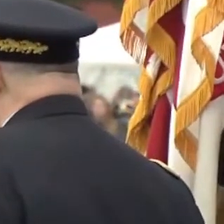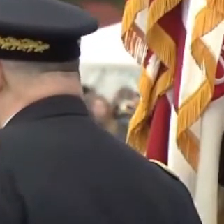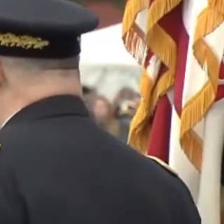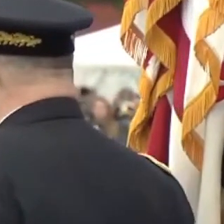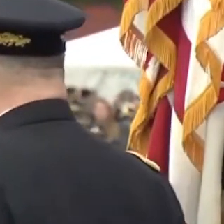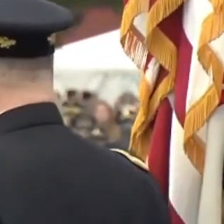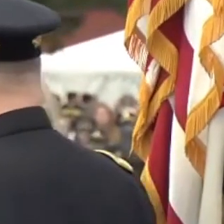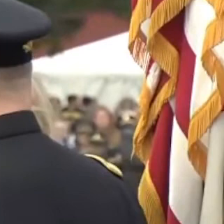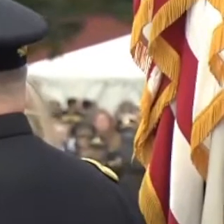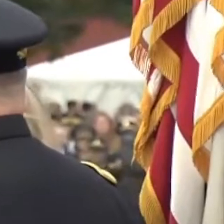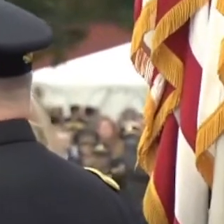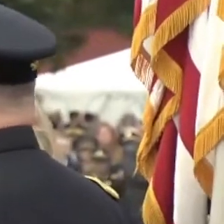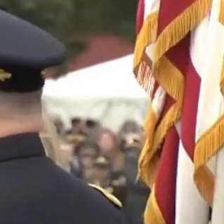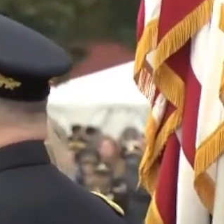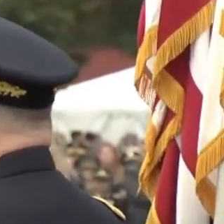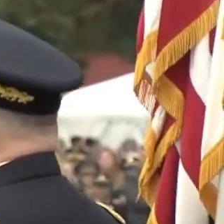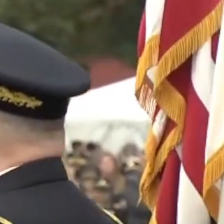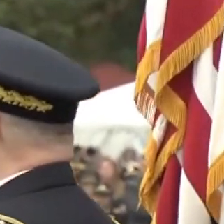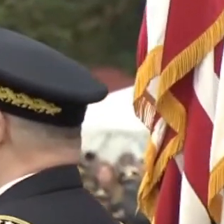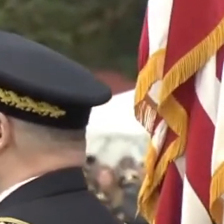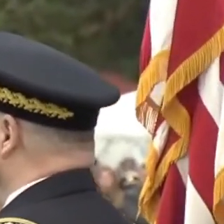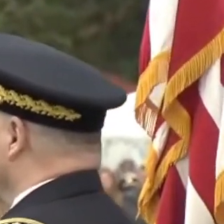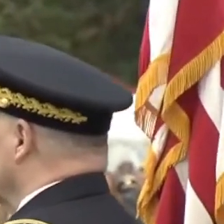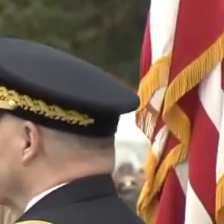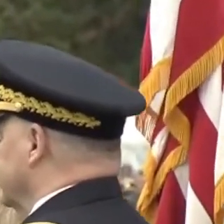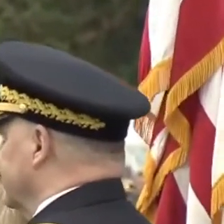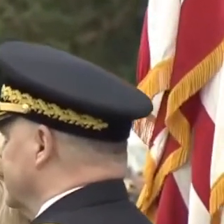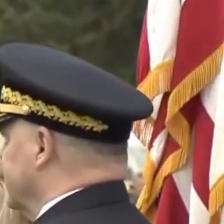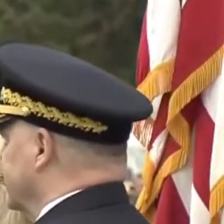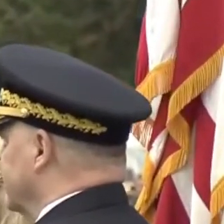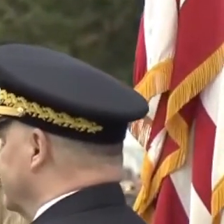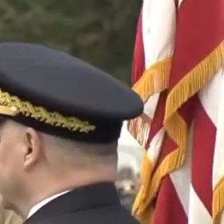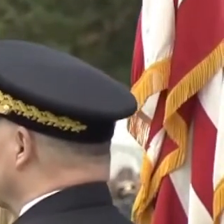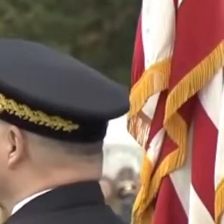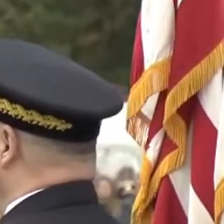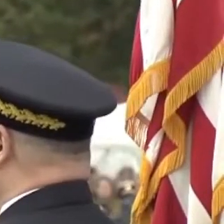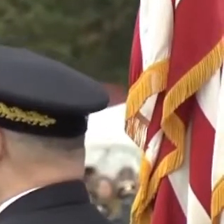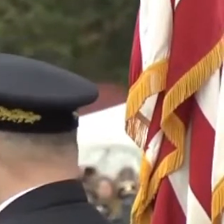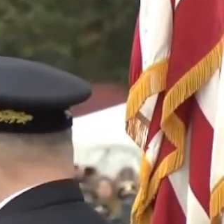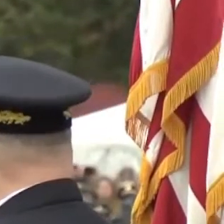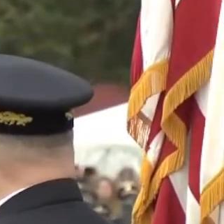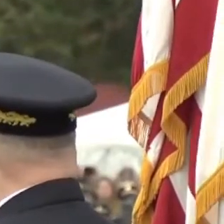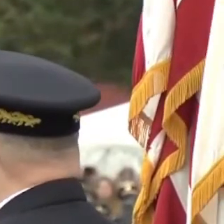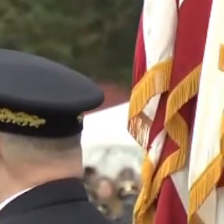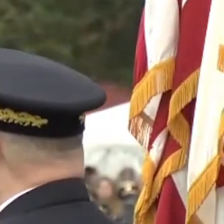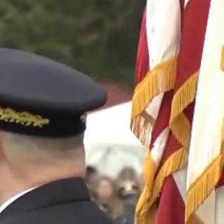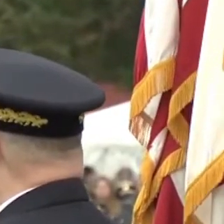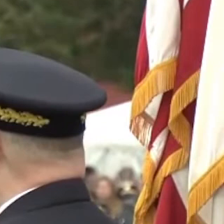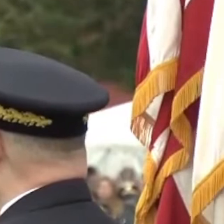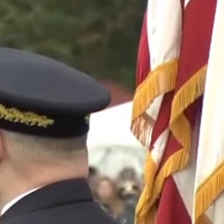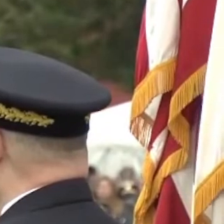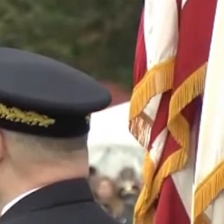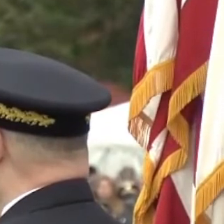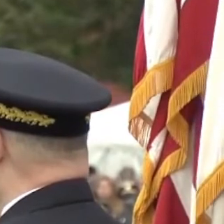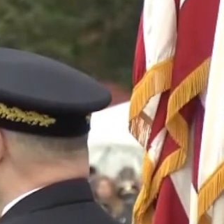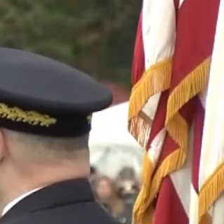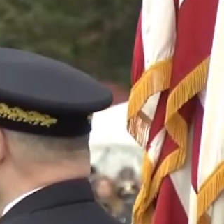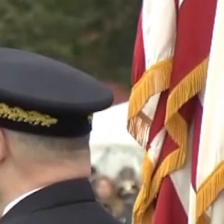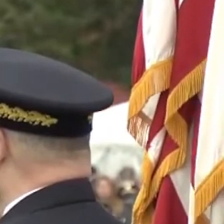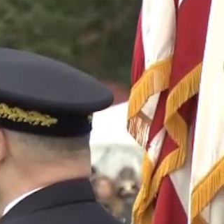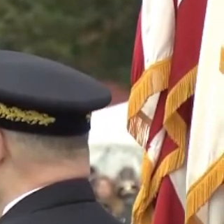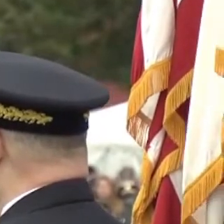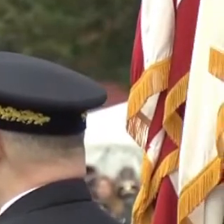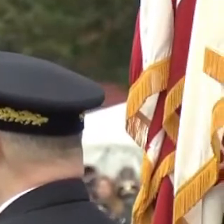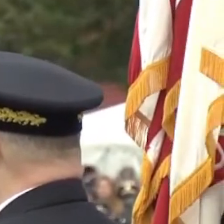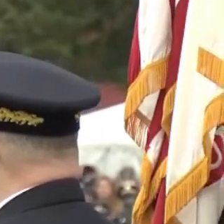needs of the military community. At every level of command, Mrs. Milley served as a family readiness group leader with a mission to listen